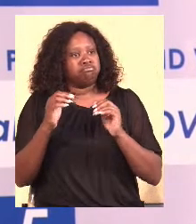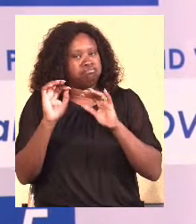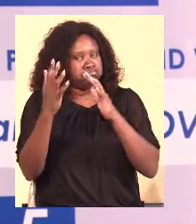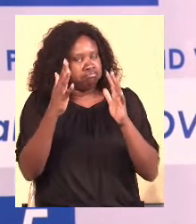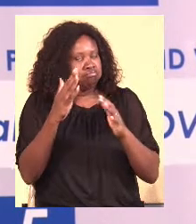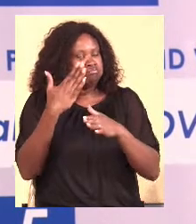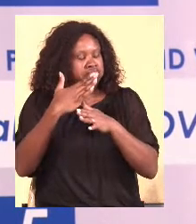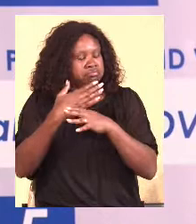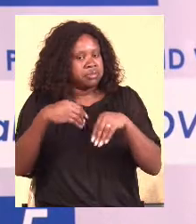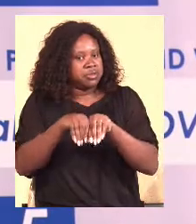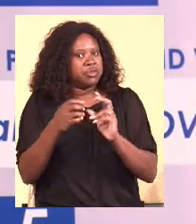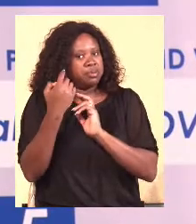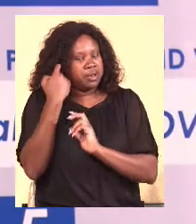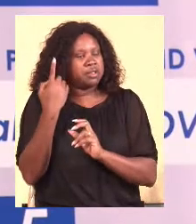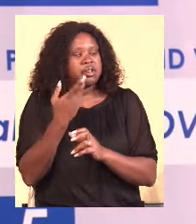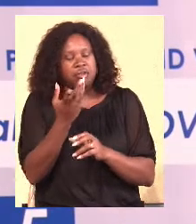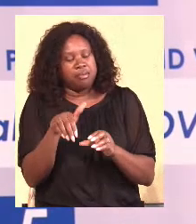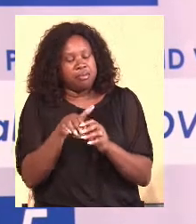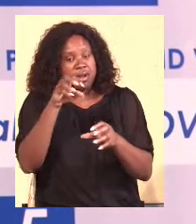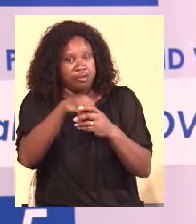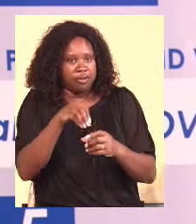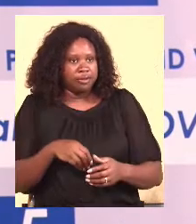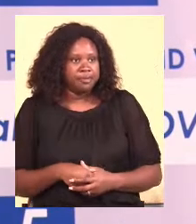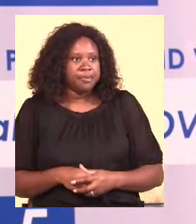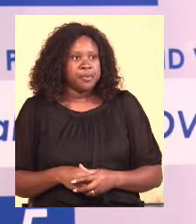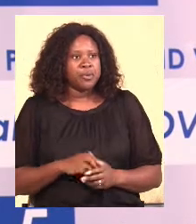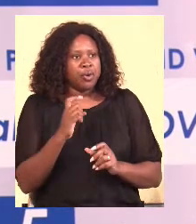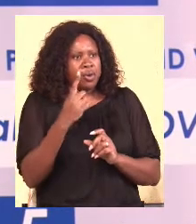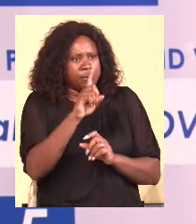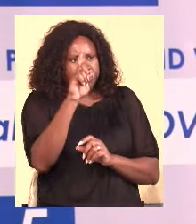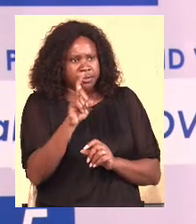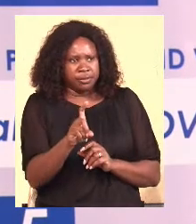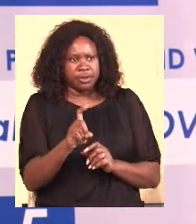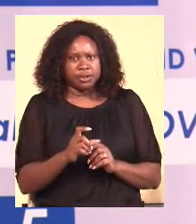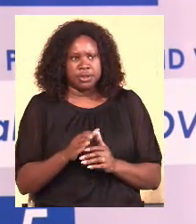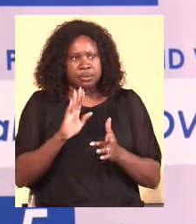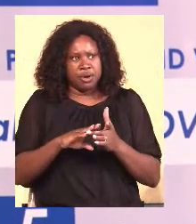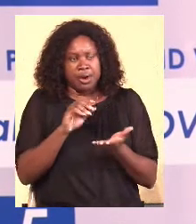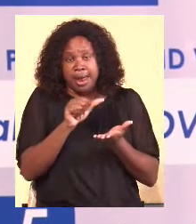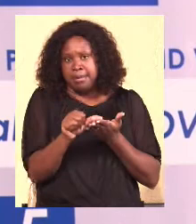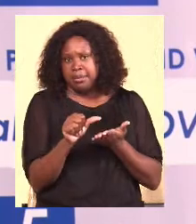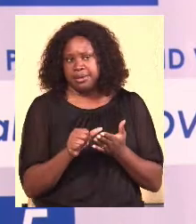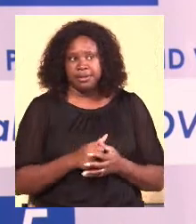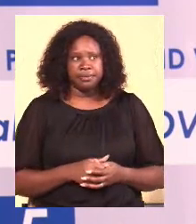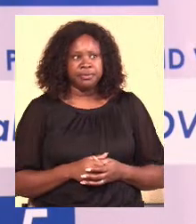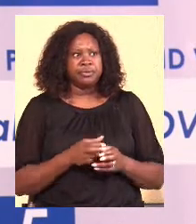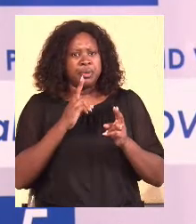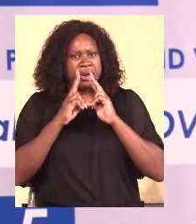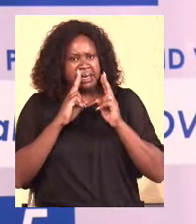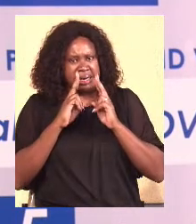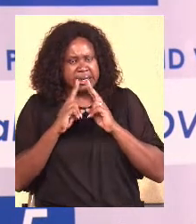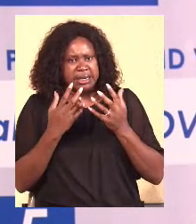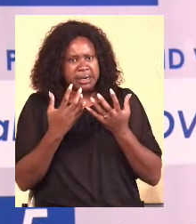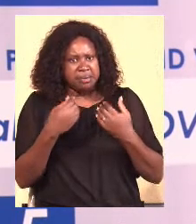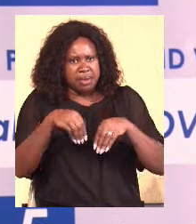ministry and all stakeholders involved. One of the questions speaks to the payments. In the discussions that you have